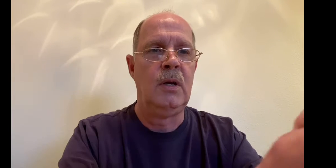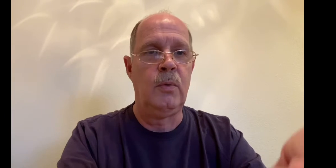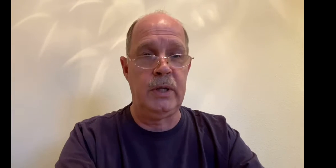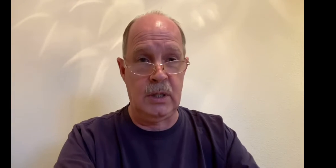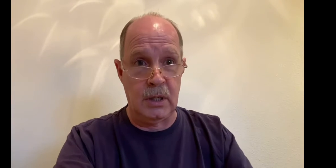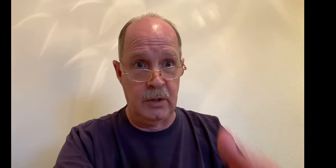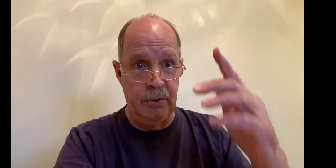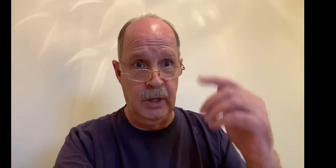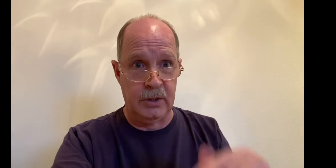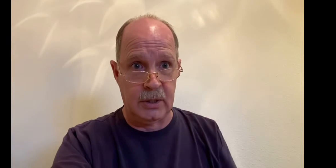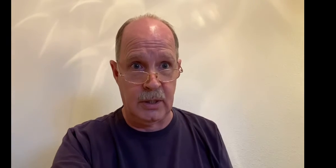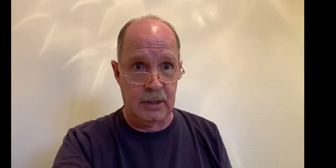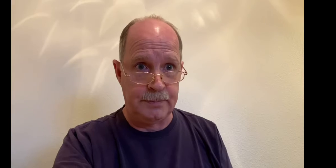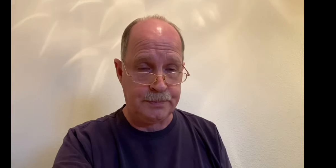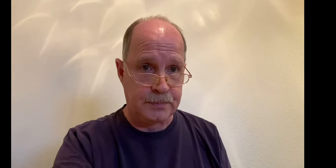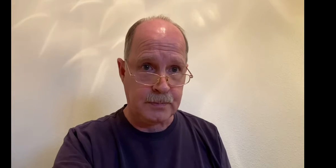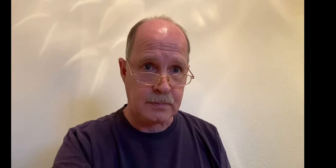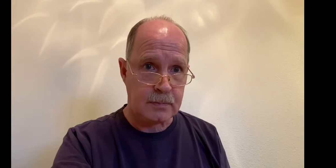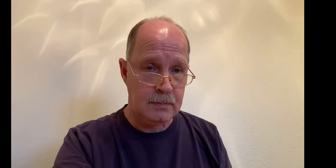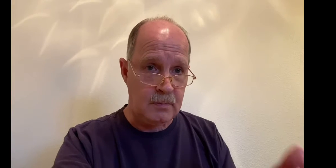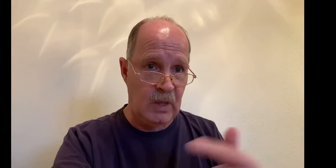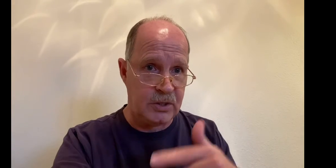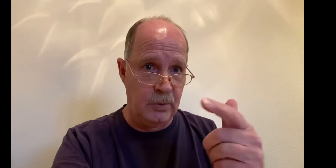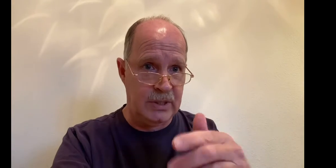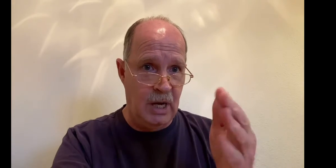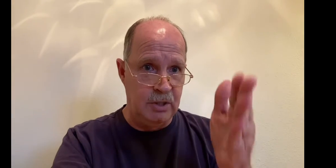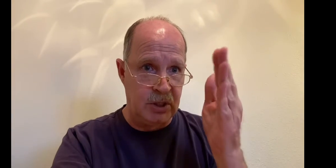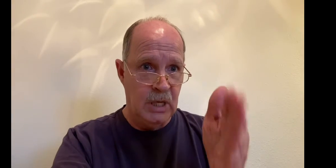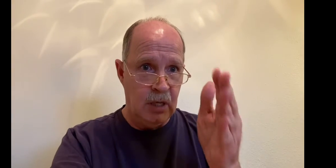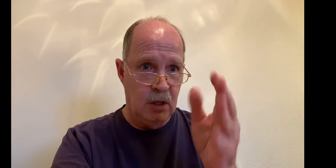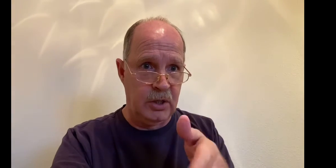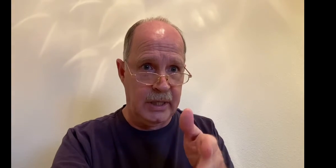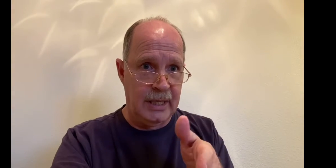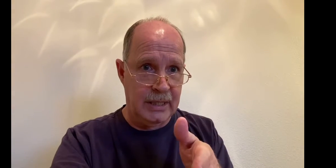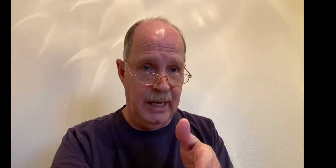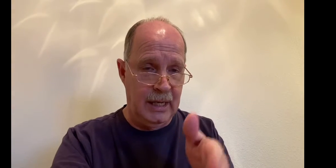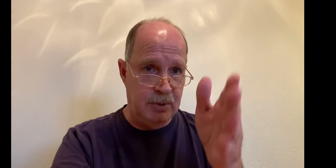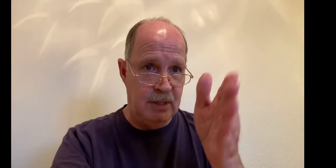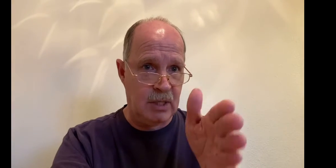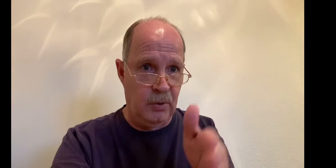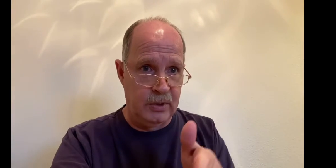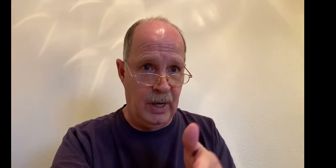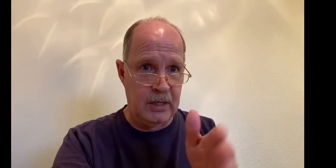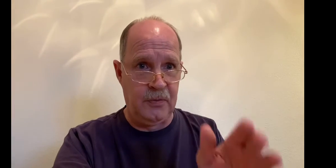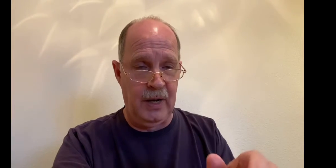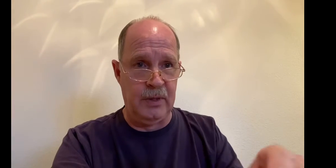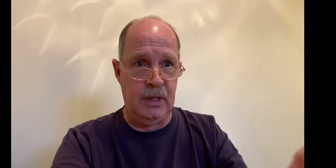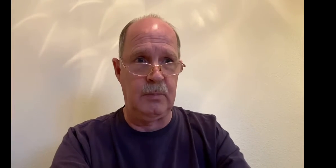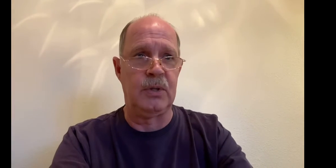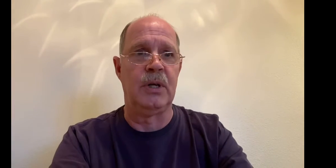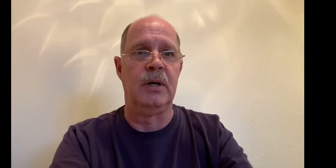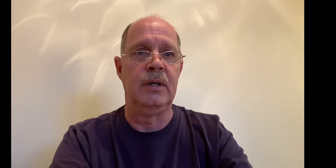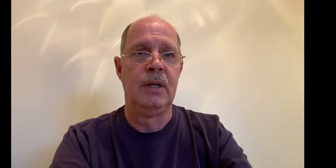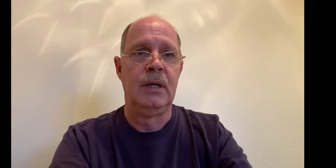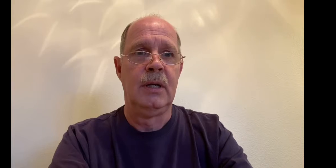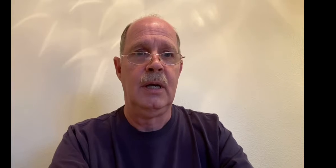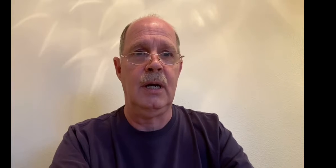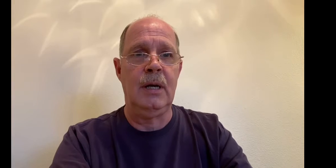call, when to call, who not to call. So he's not just looking at names, he's trying to find the numbers